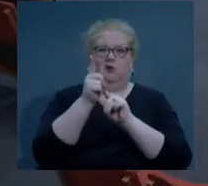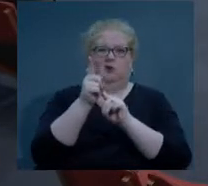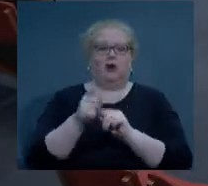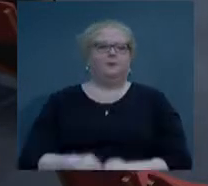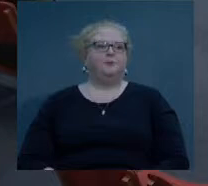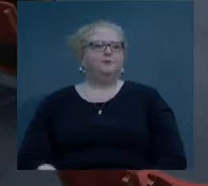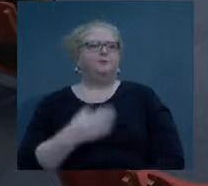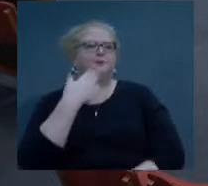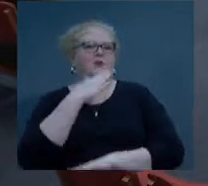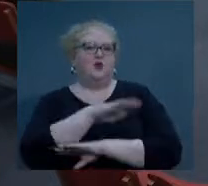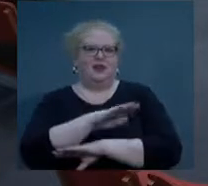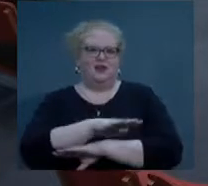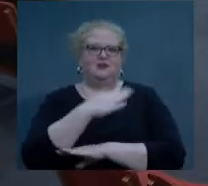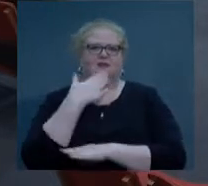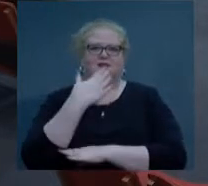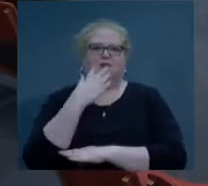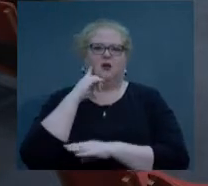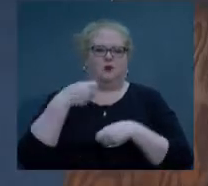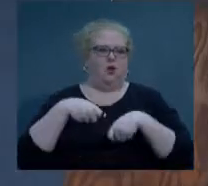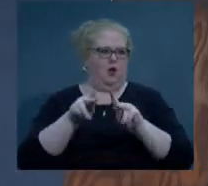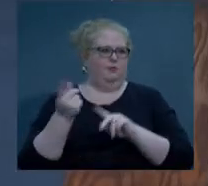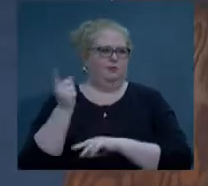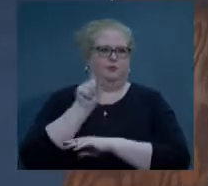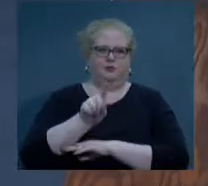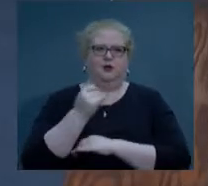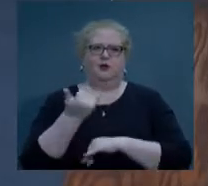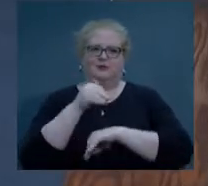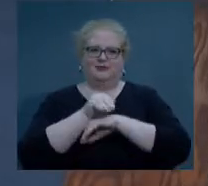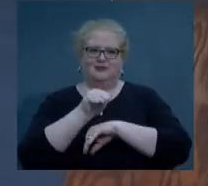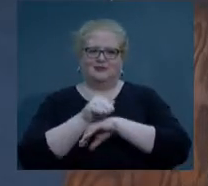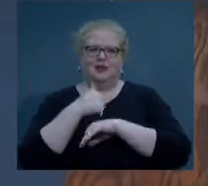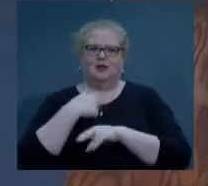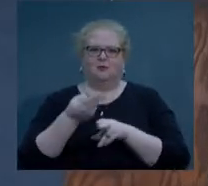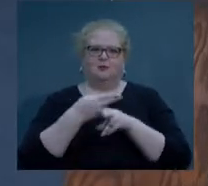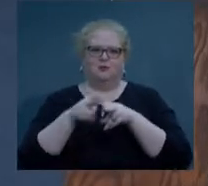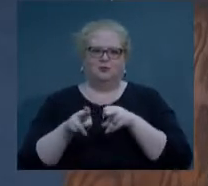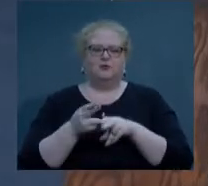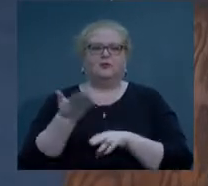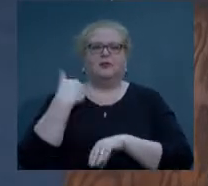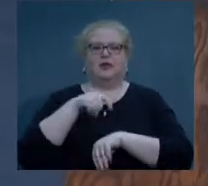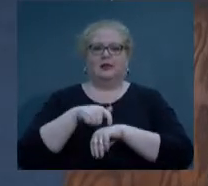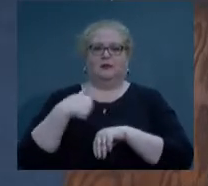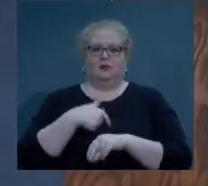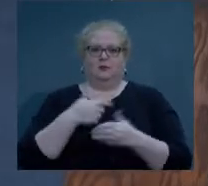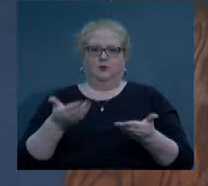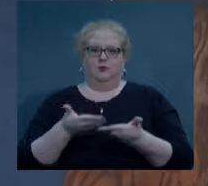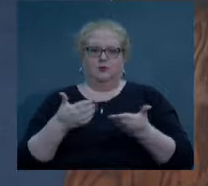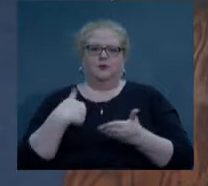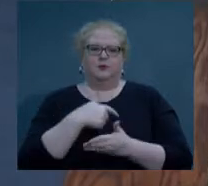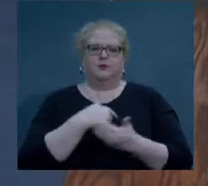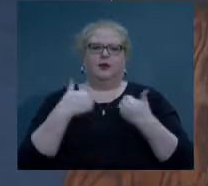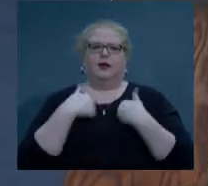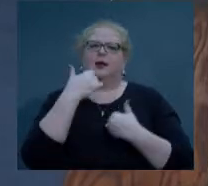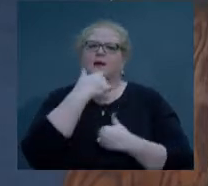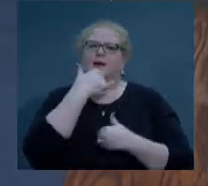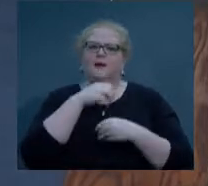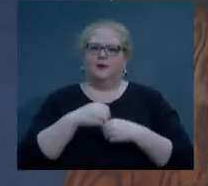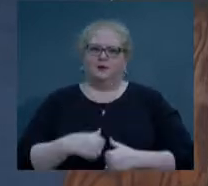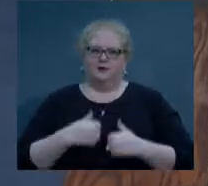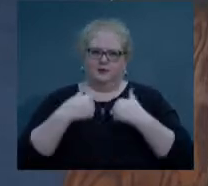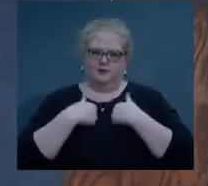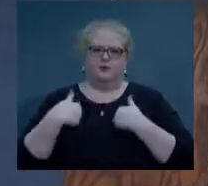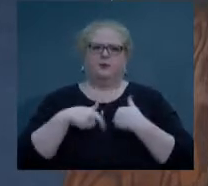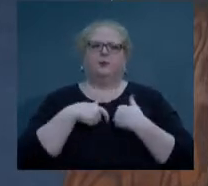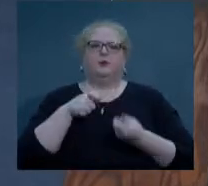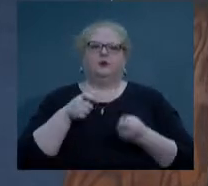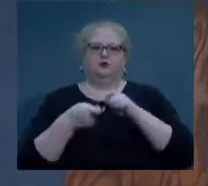Good evening. I appreciate the opportunity to come before you tonight. I'll be real brief. Last time we were here, we had an error in the address. We corrected that, did another register mail